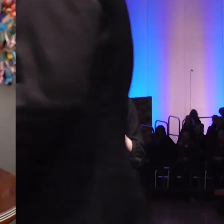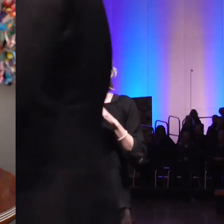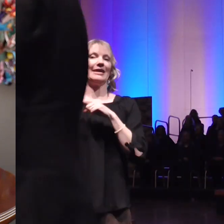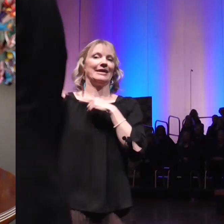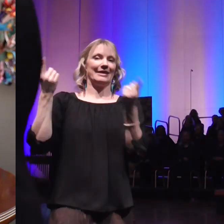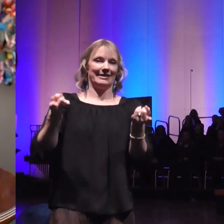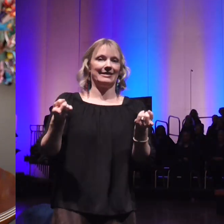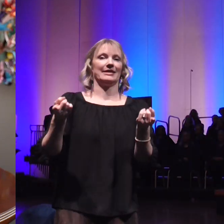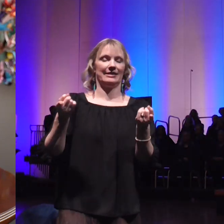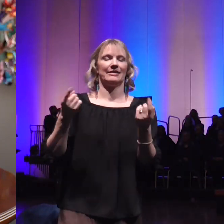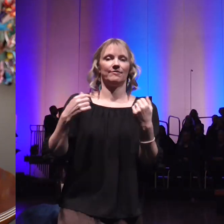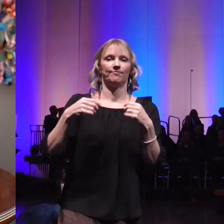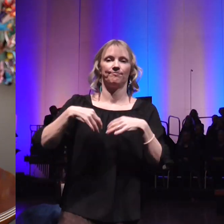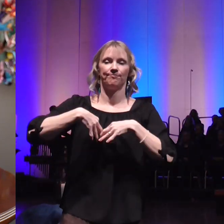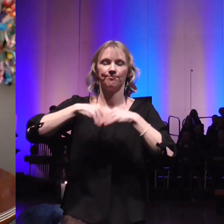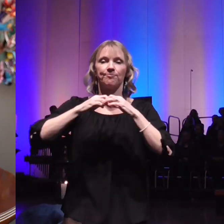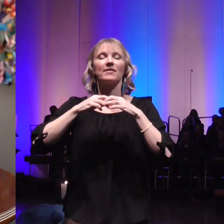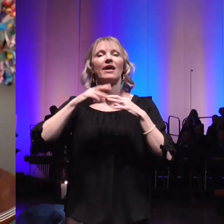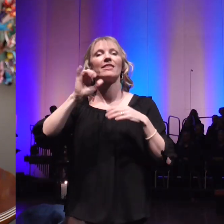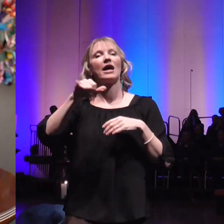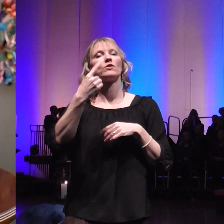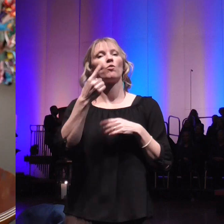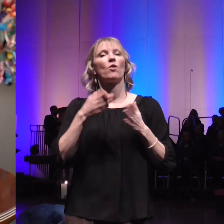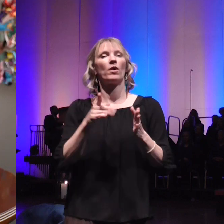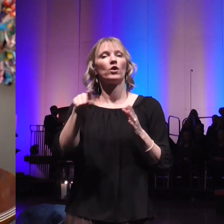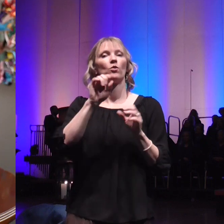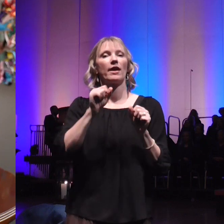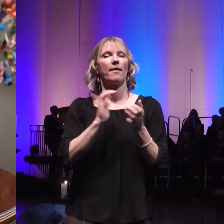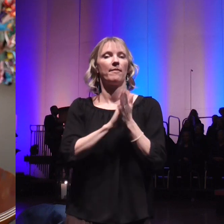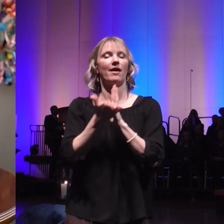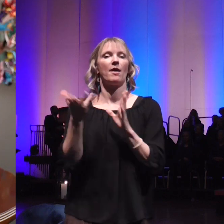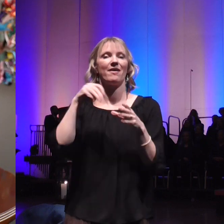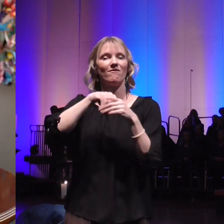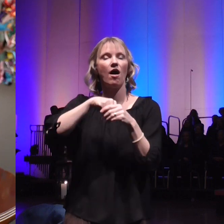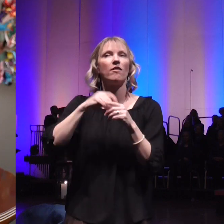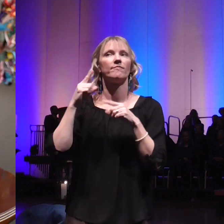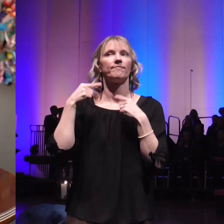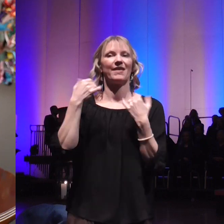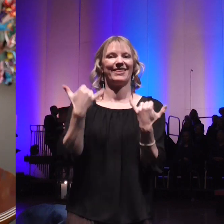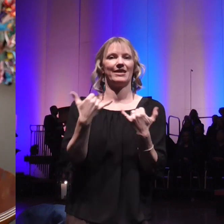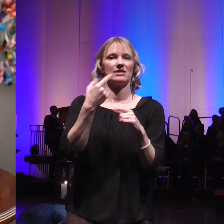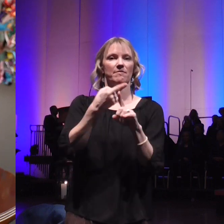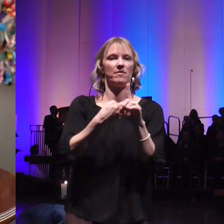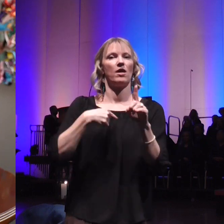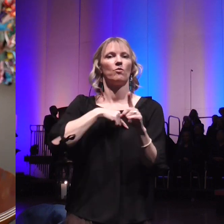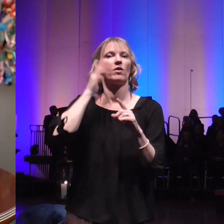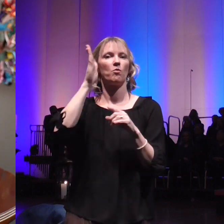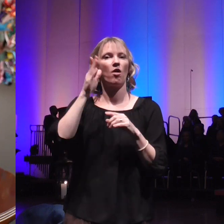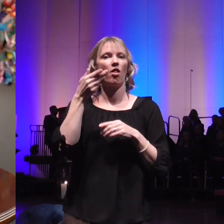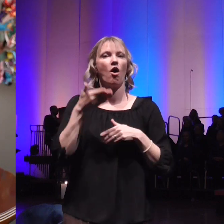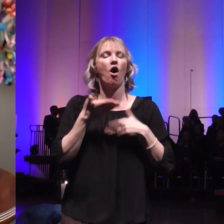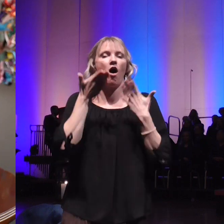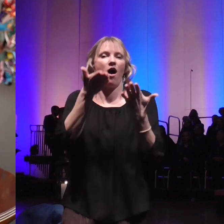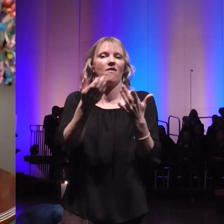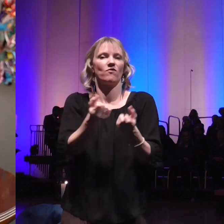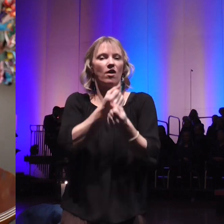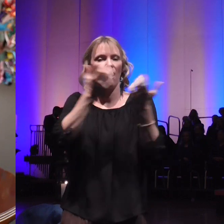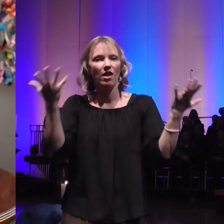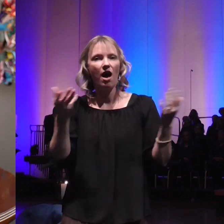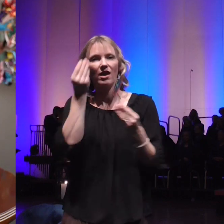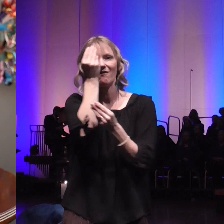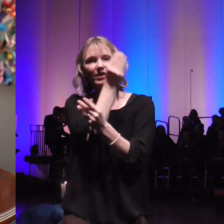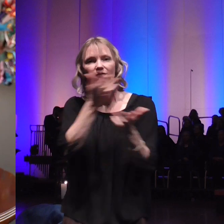Nautilus Society is one way you can become involved. And throughout this month, we're going to be offering lots of information